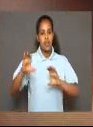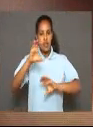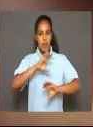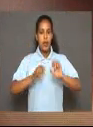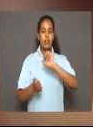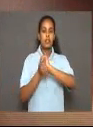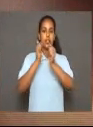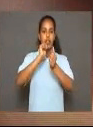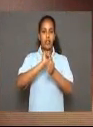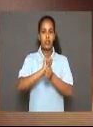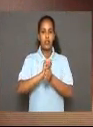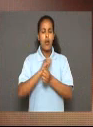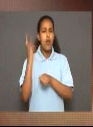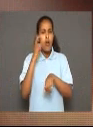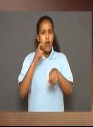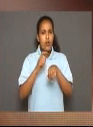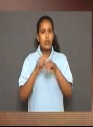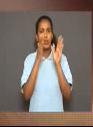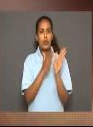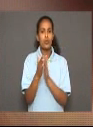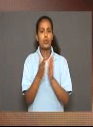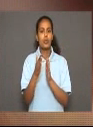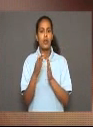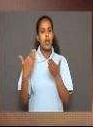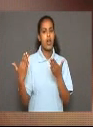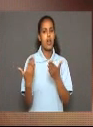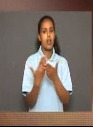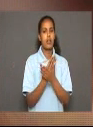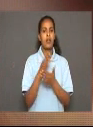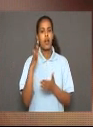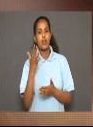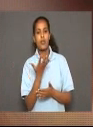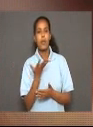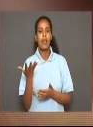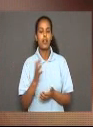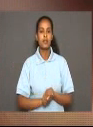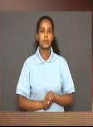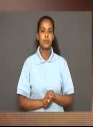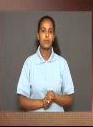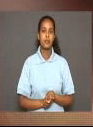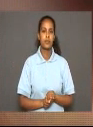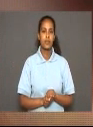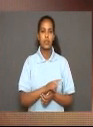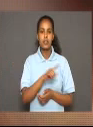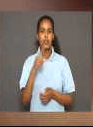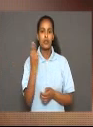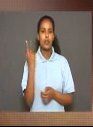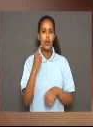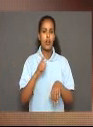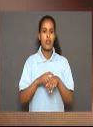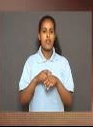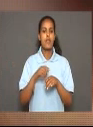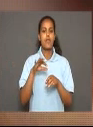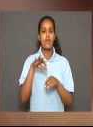Chemical changes always produce a new kind of matter. They usually